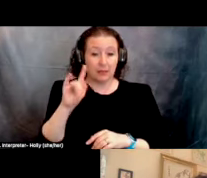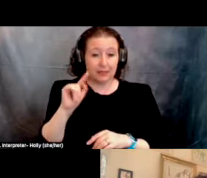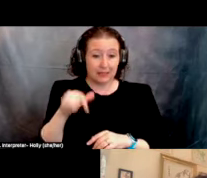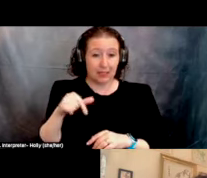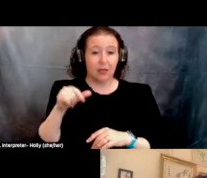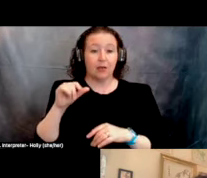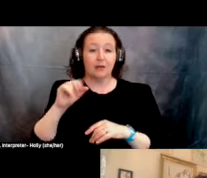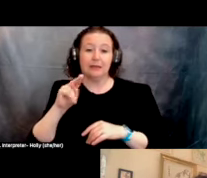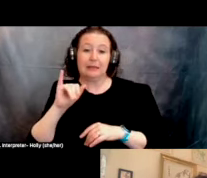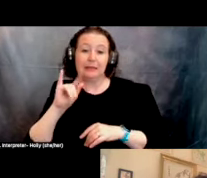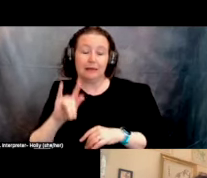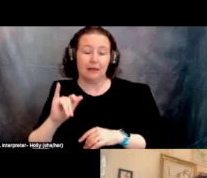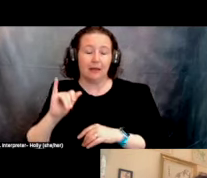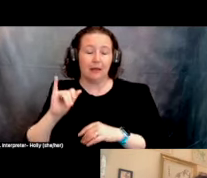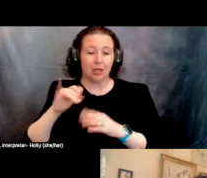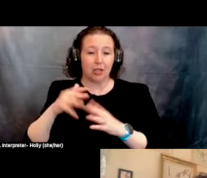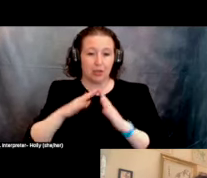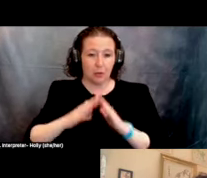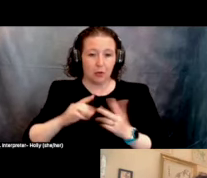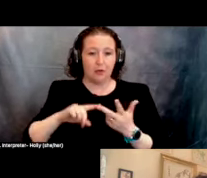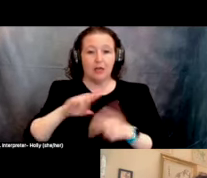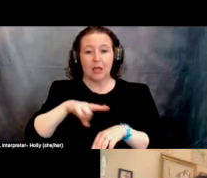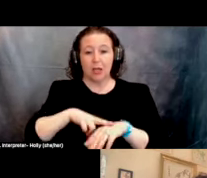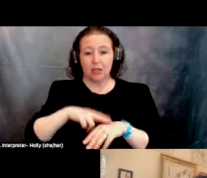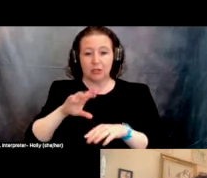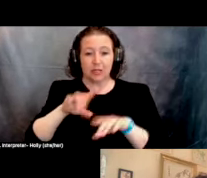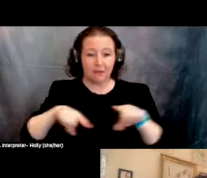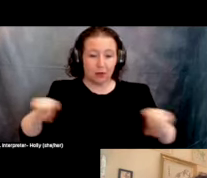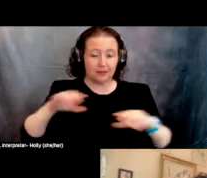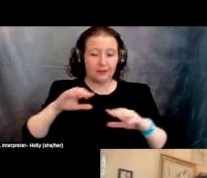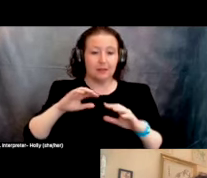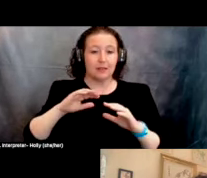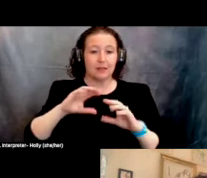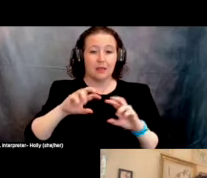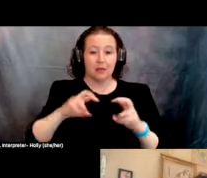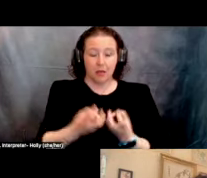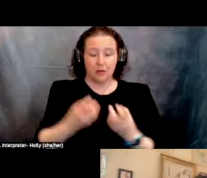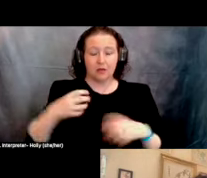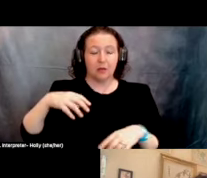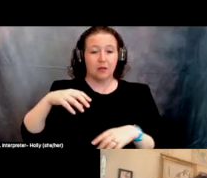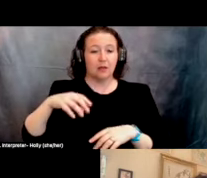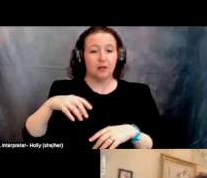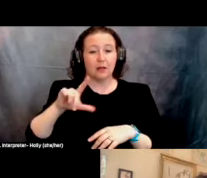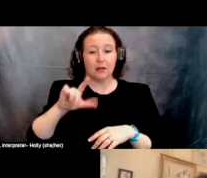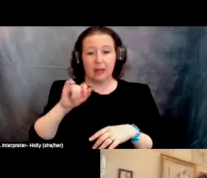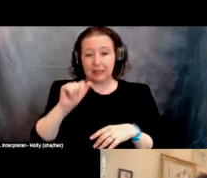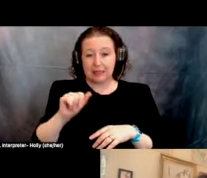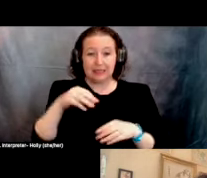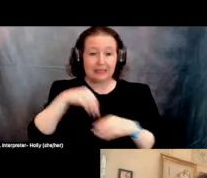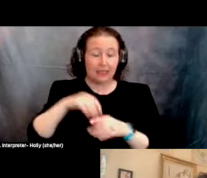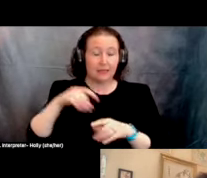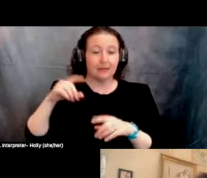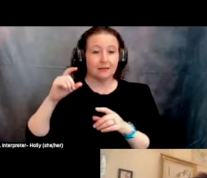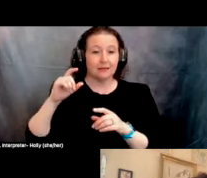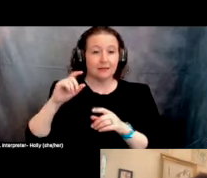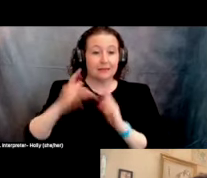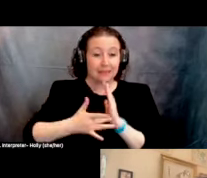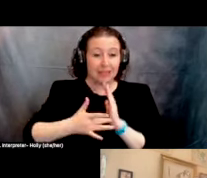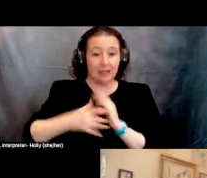Community, National Diversity Council, Latinas in Tech, Black Tech Jobs, and more. So very